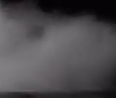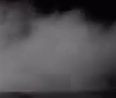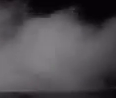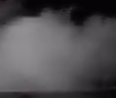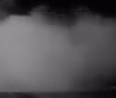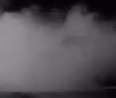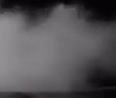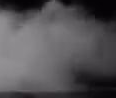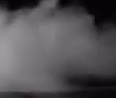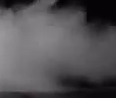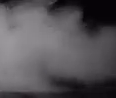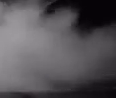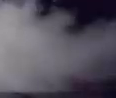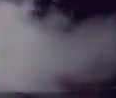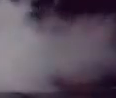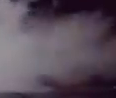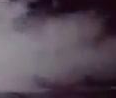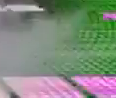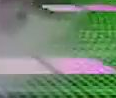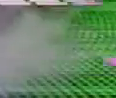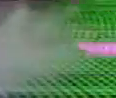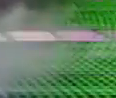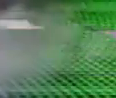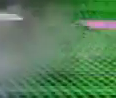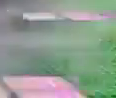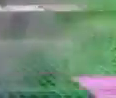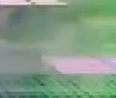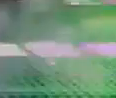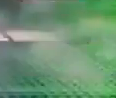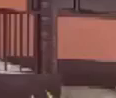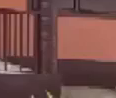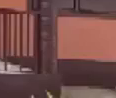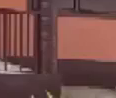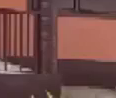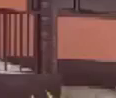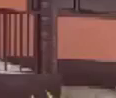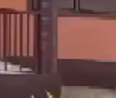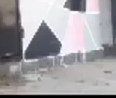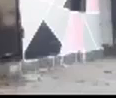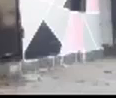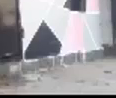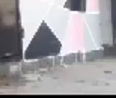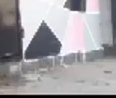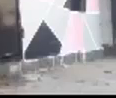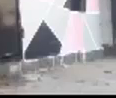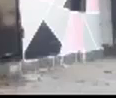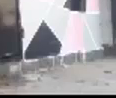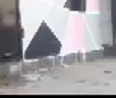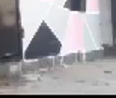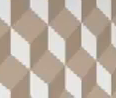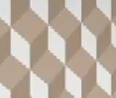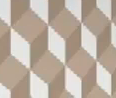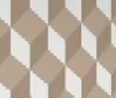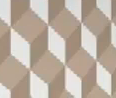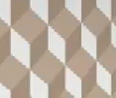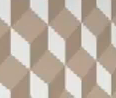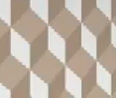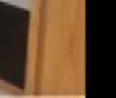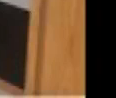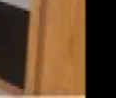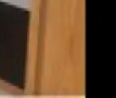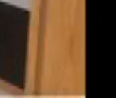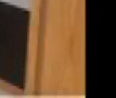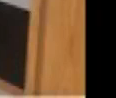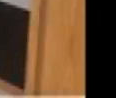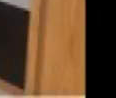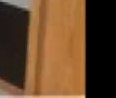dama bëgg ngeen jox ma noppa bu baax bi yeen ñi nga xamne ni di ngeen am seen kër yi yeen ñi nga xamne di ngeen am ay boutique wala ay salon